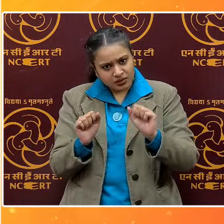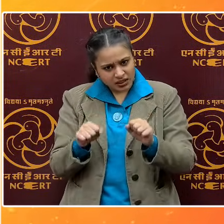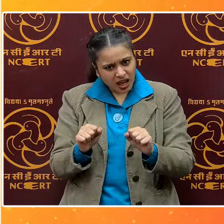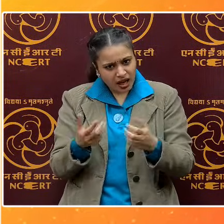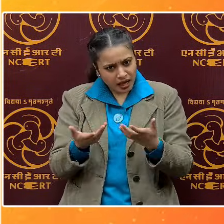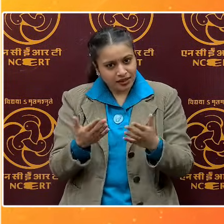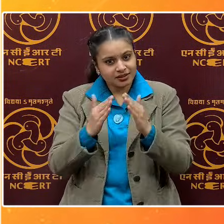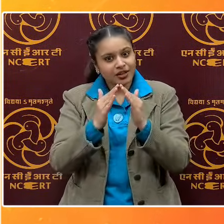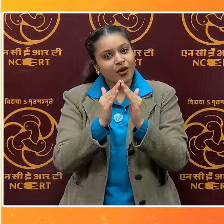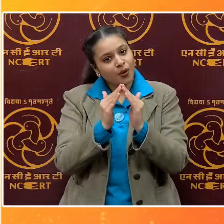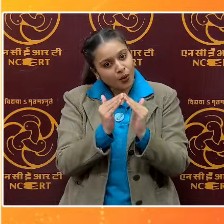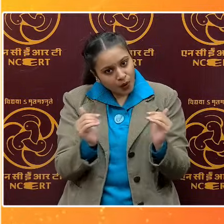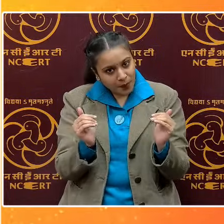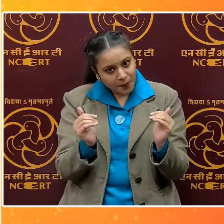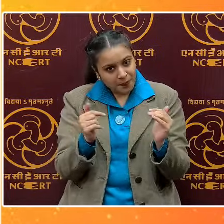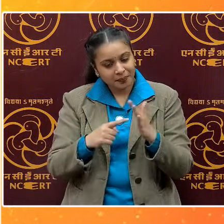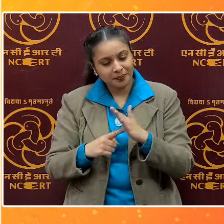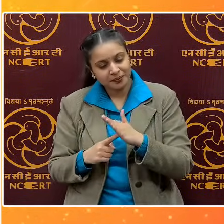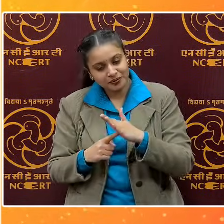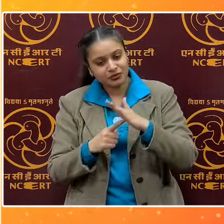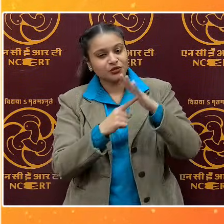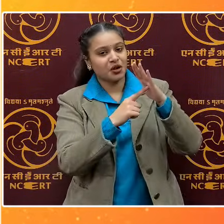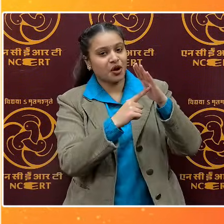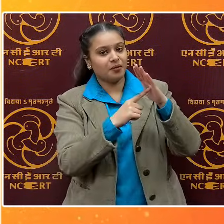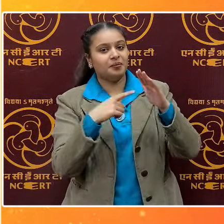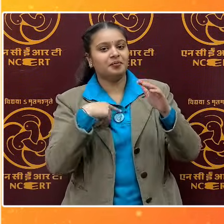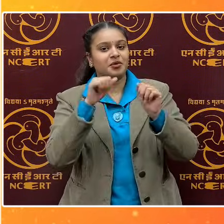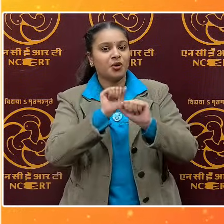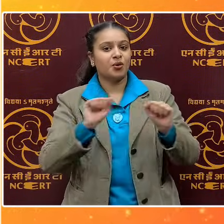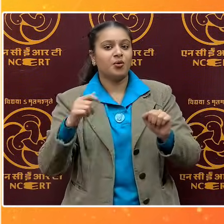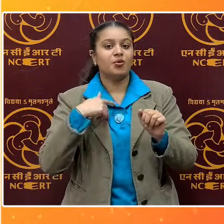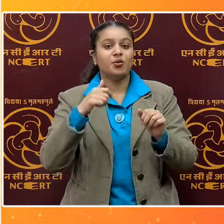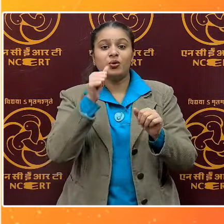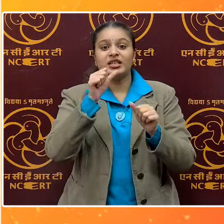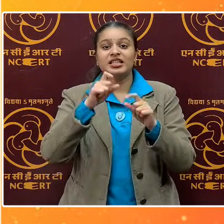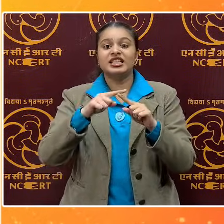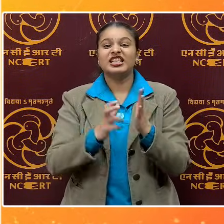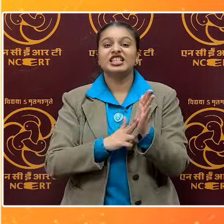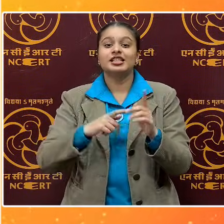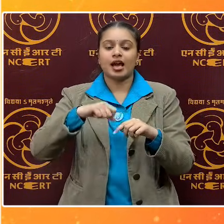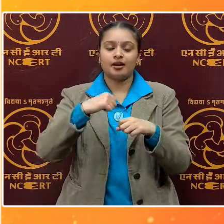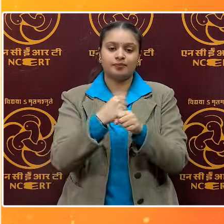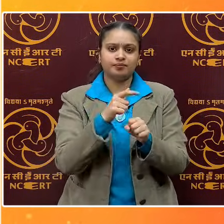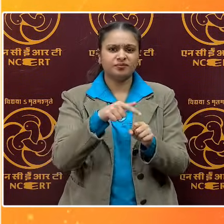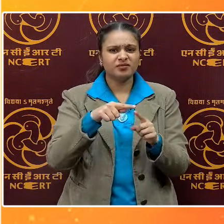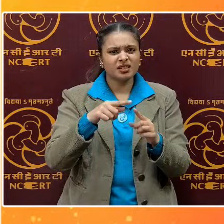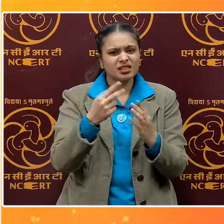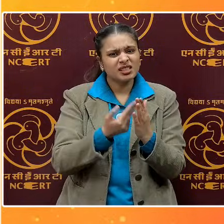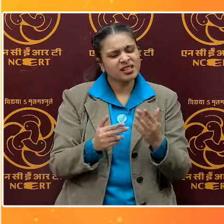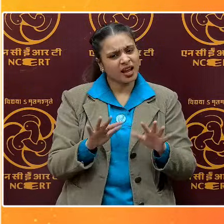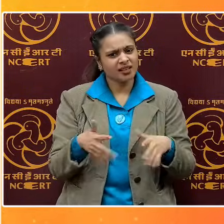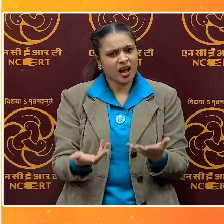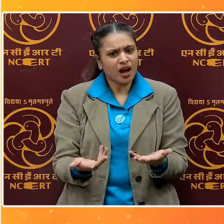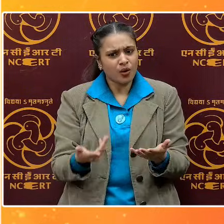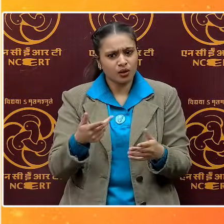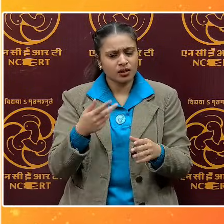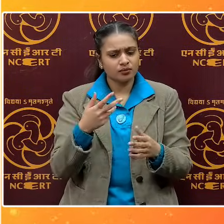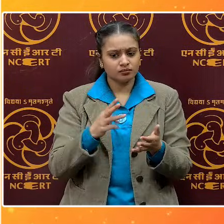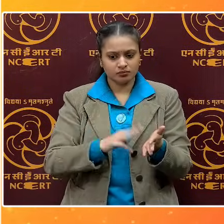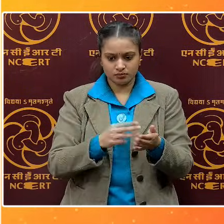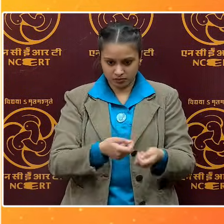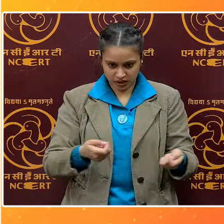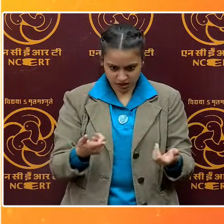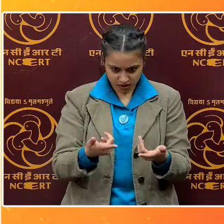are the houses on the rooftops of which they have kept these tanks. But how are they designing these tanks? What the material? Is